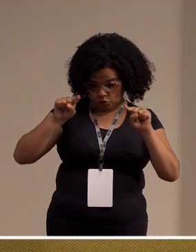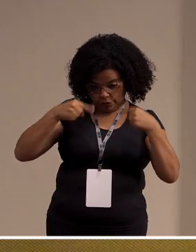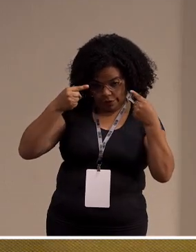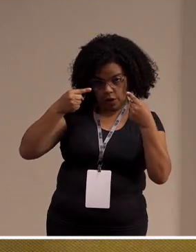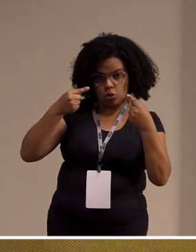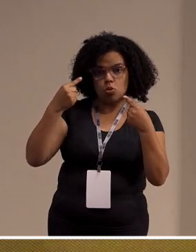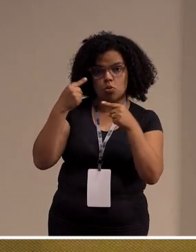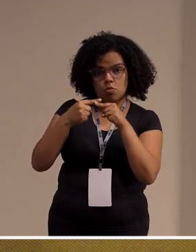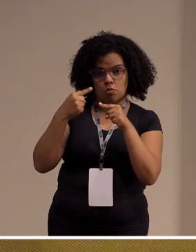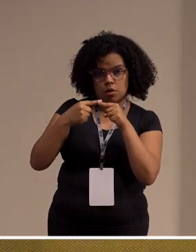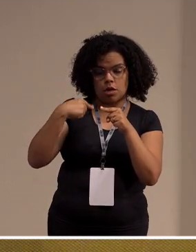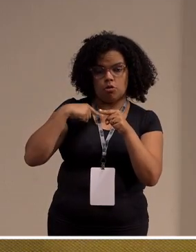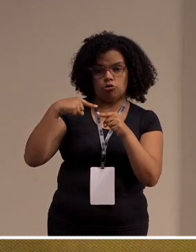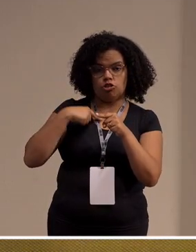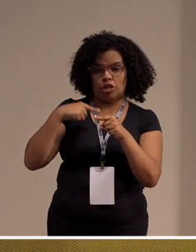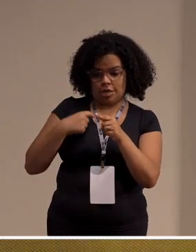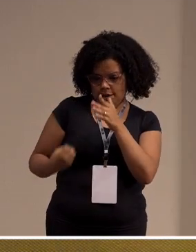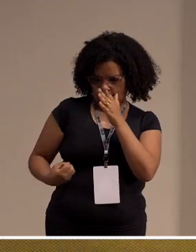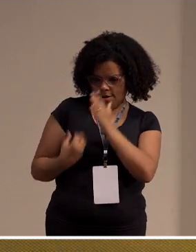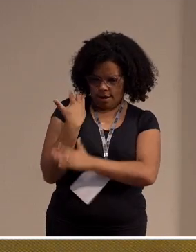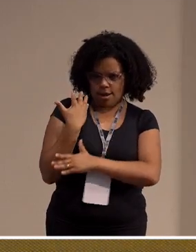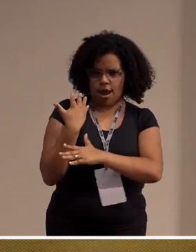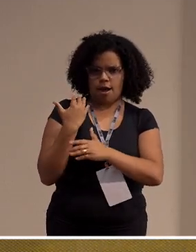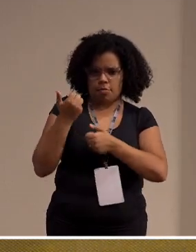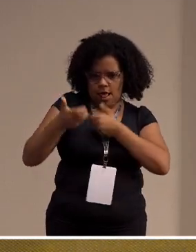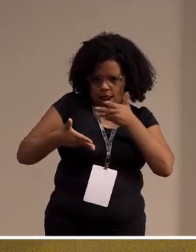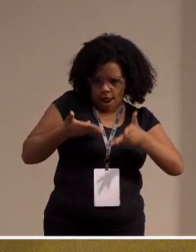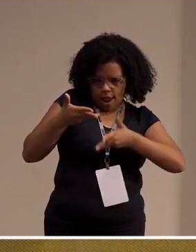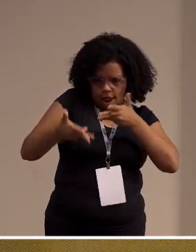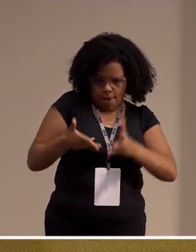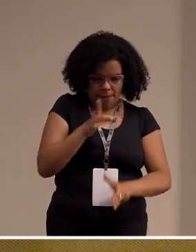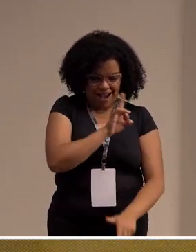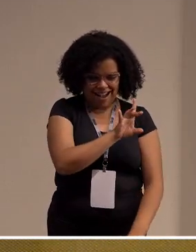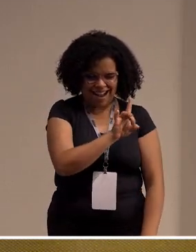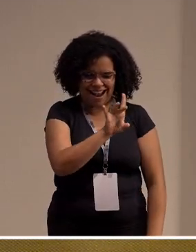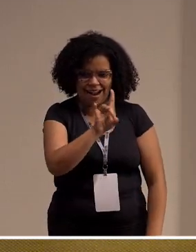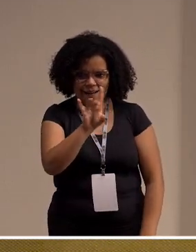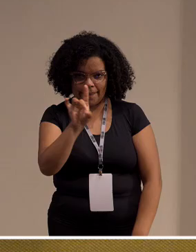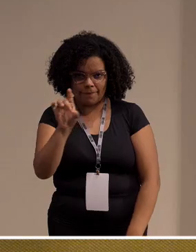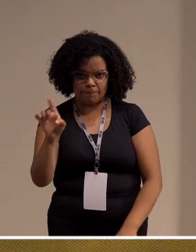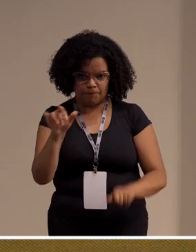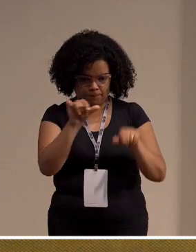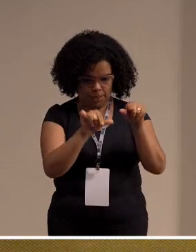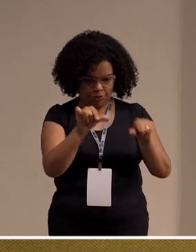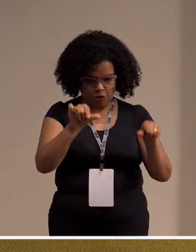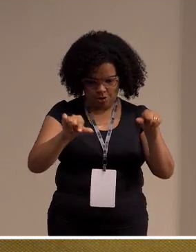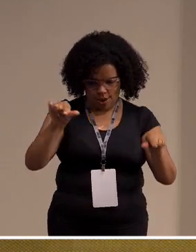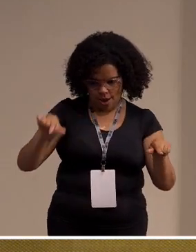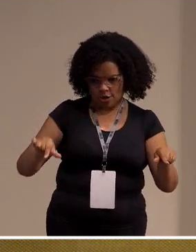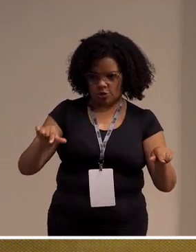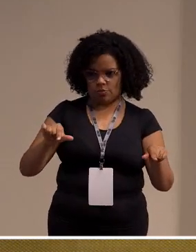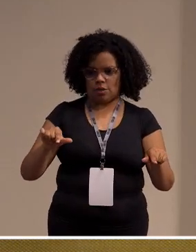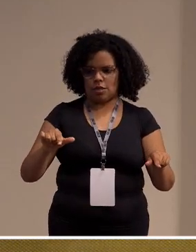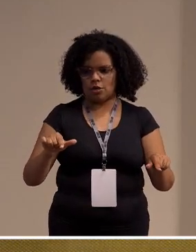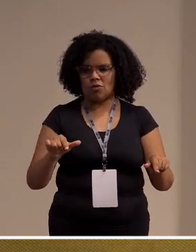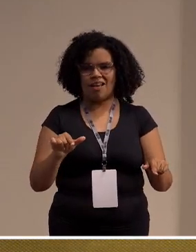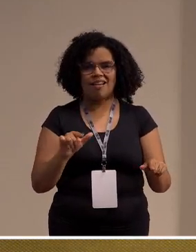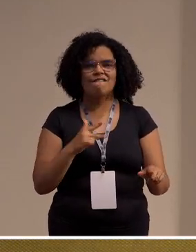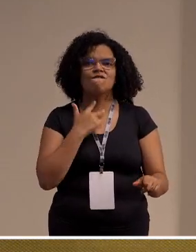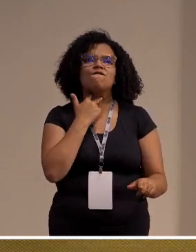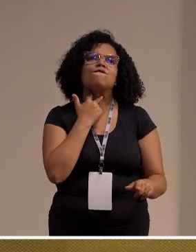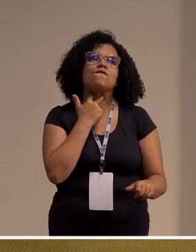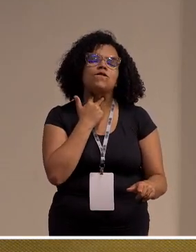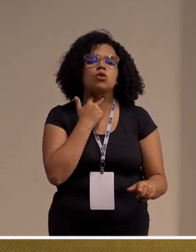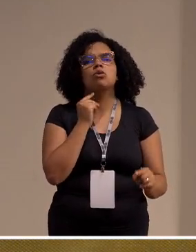voice for each of these characters, so one doesn't sound like the other. And at the same time, move the plot along toward